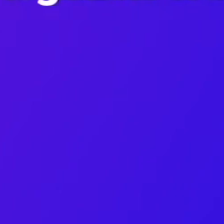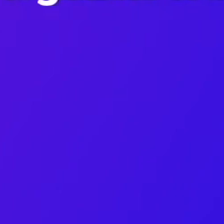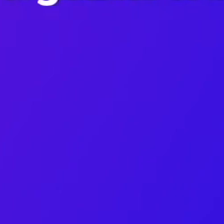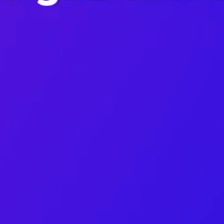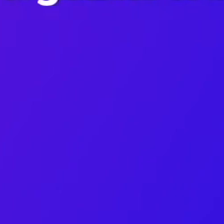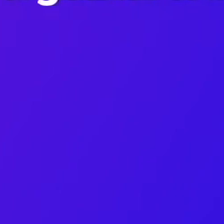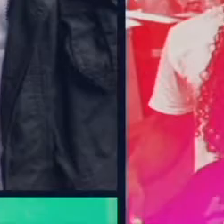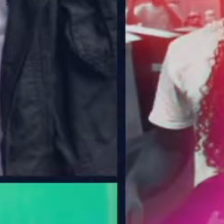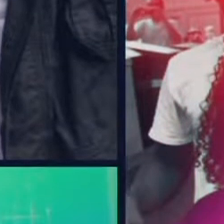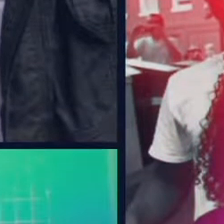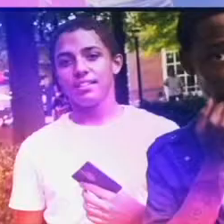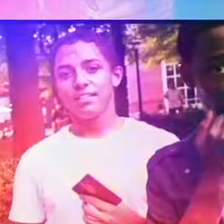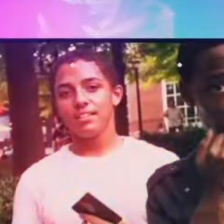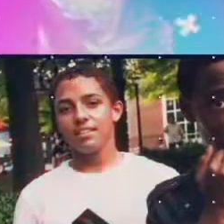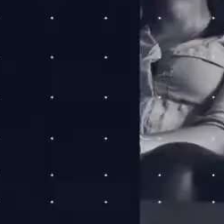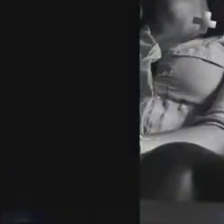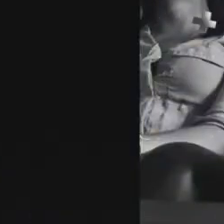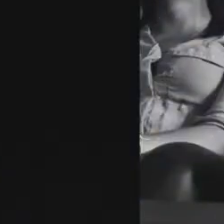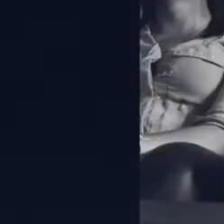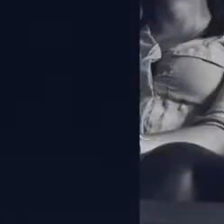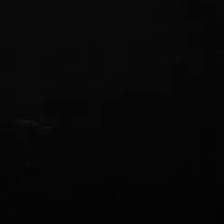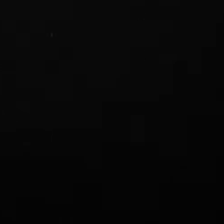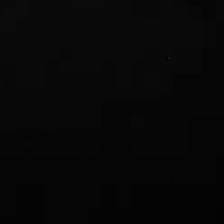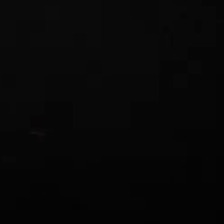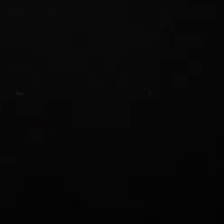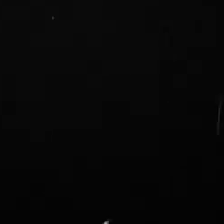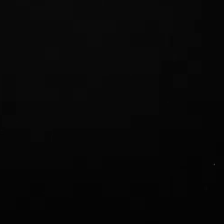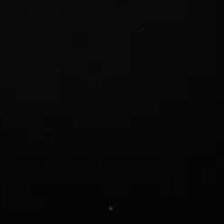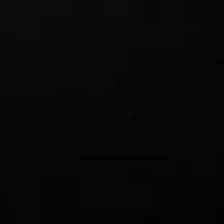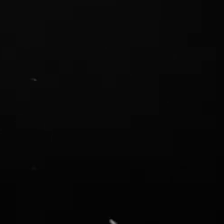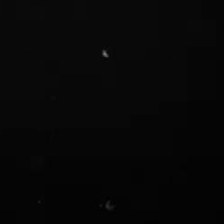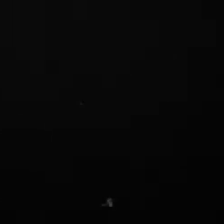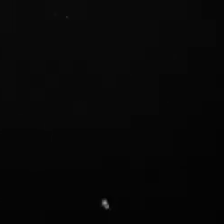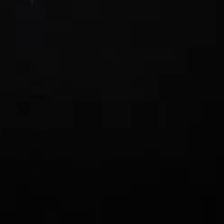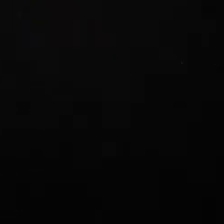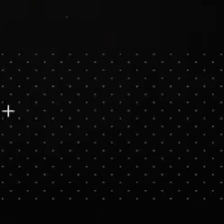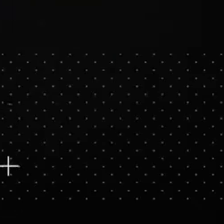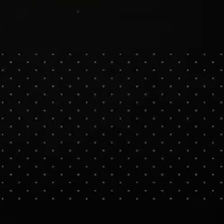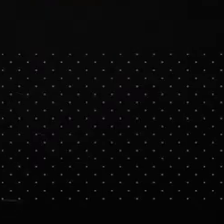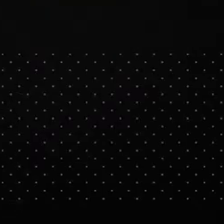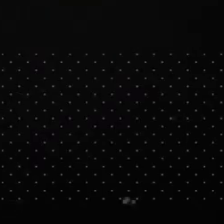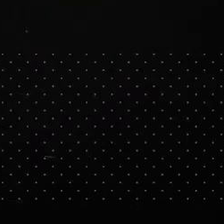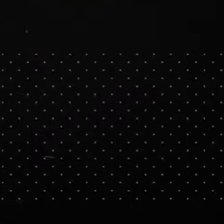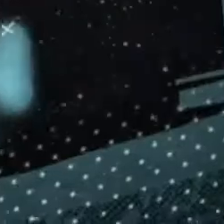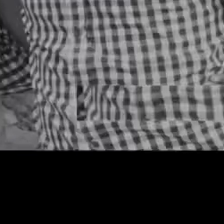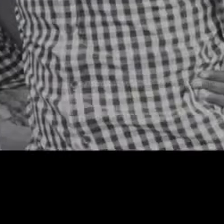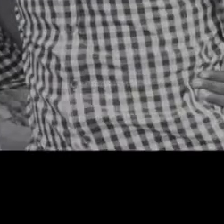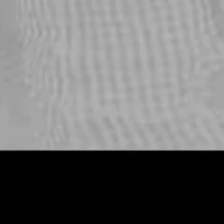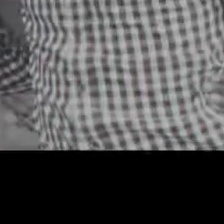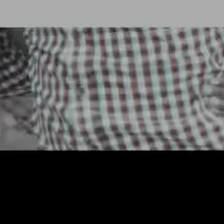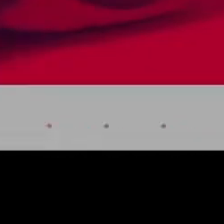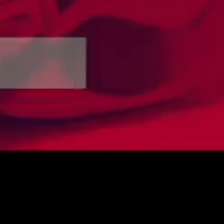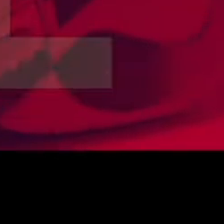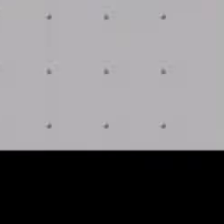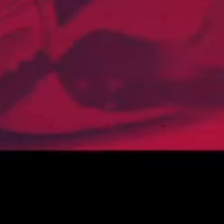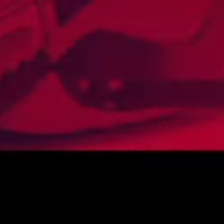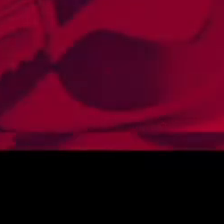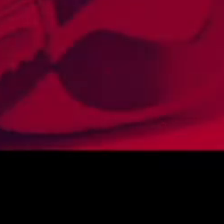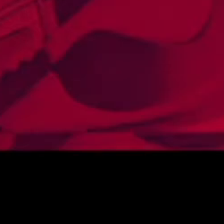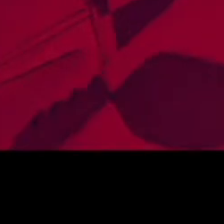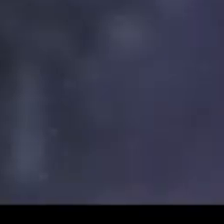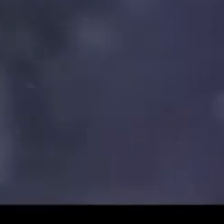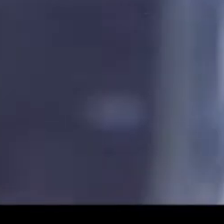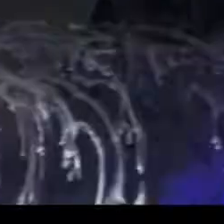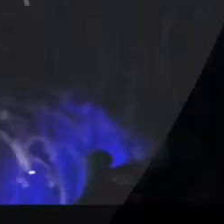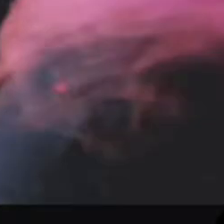today. For our young people, we also have a special youth service live on Hope TV and on the CITAM YT Nation social